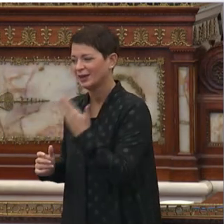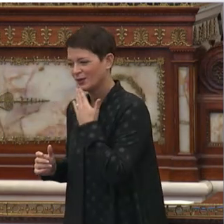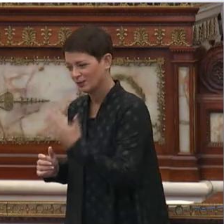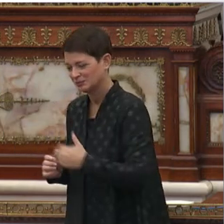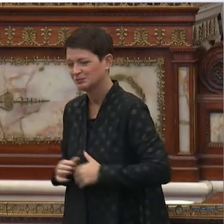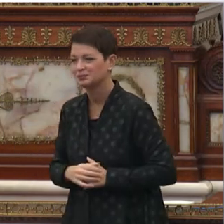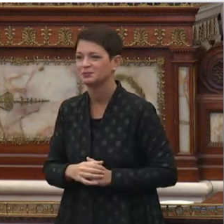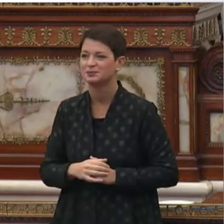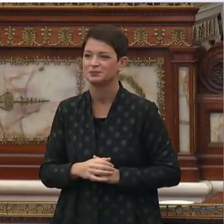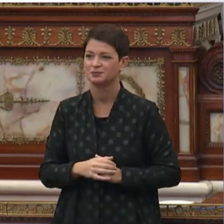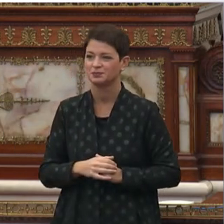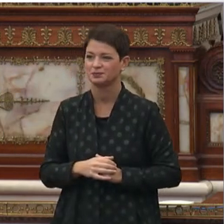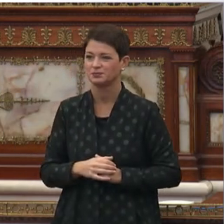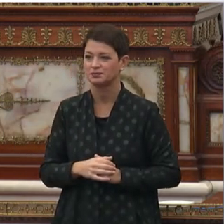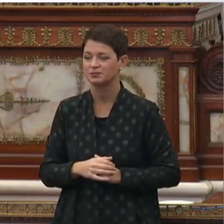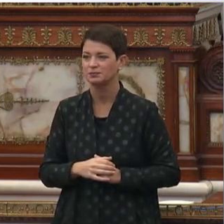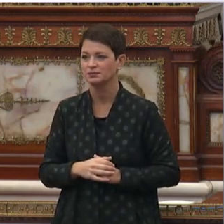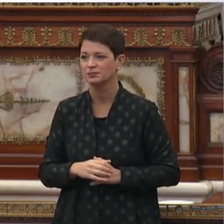Thank you. Good morning, Council.